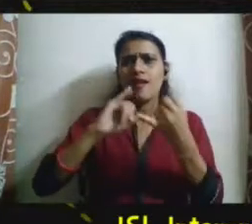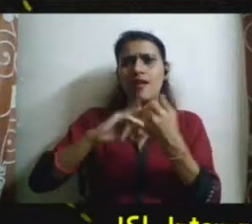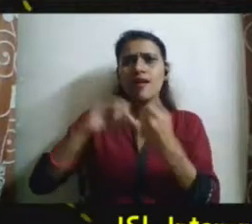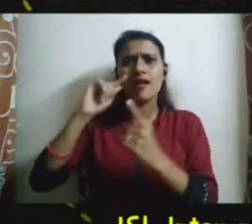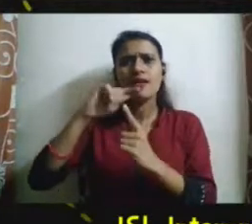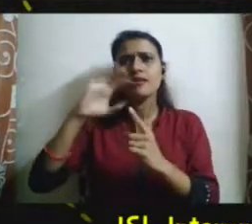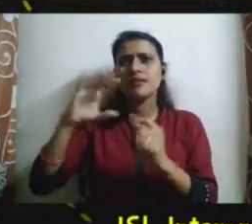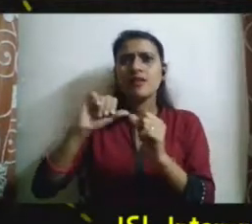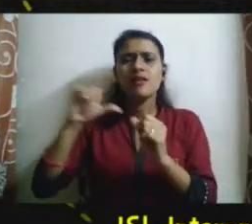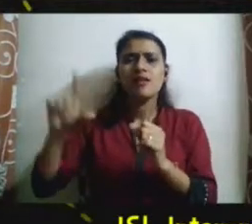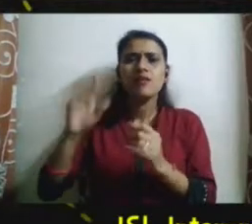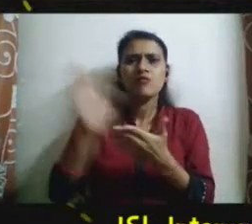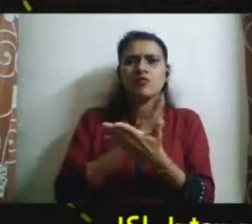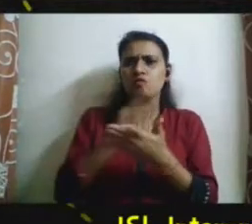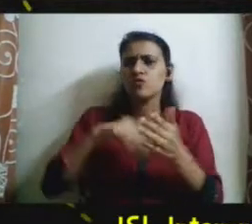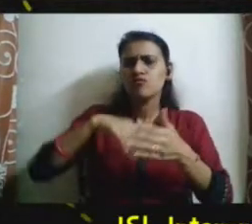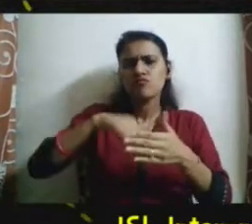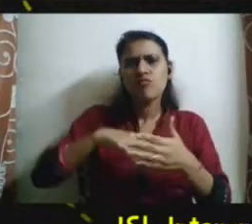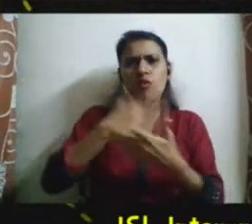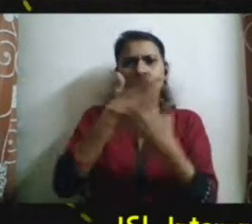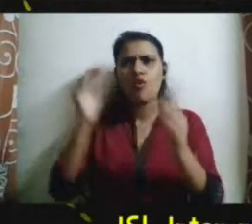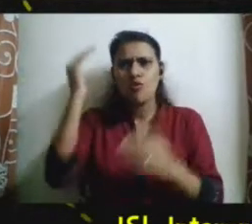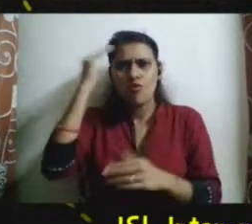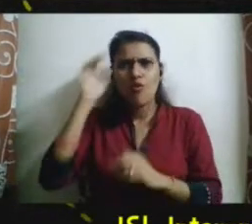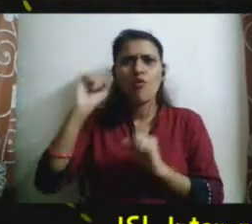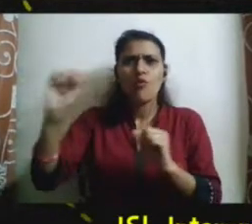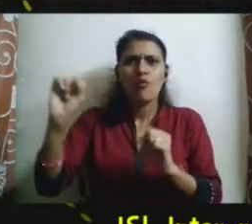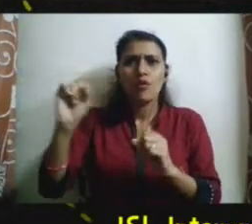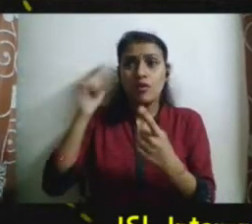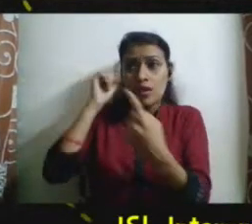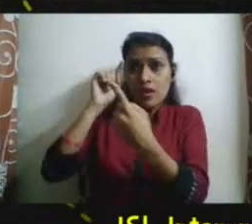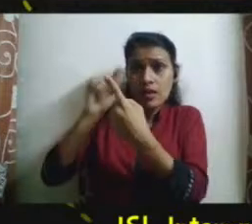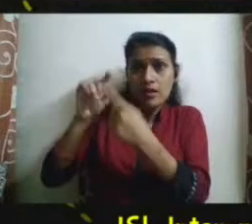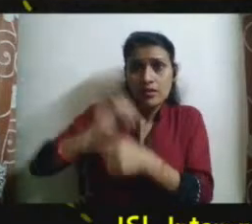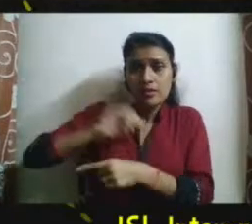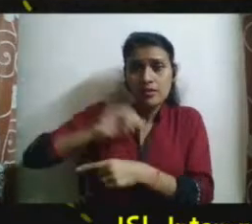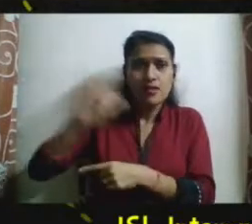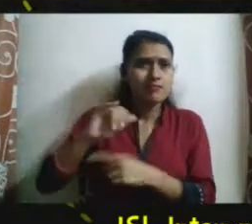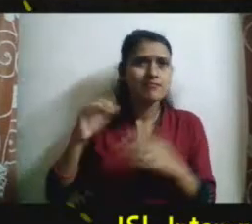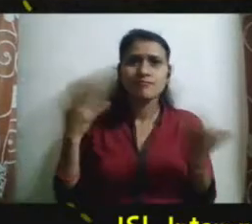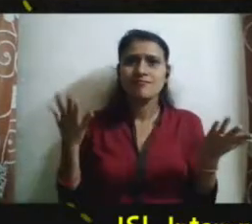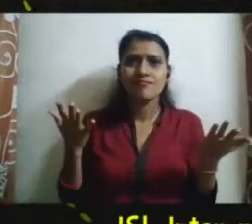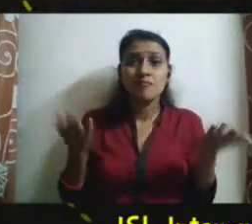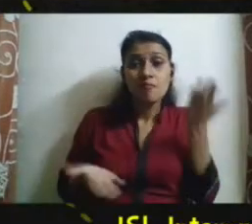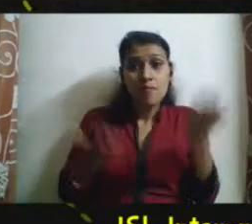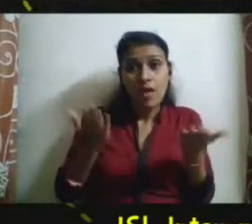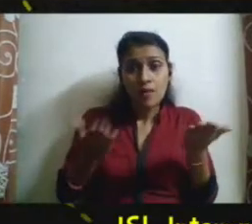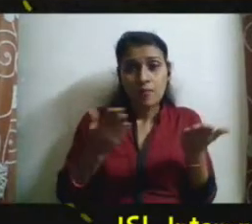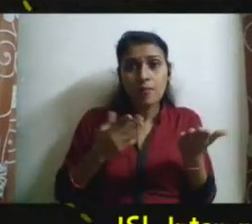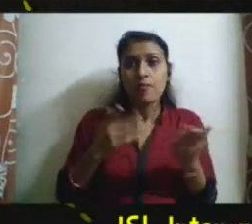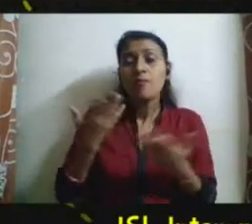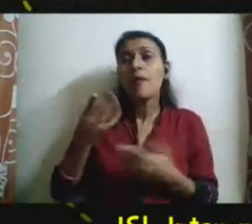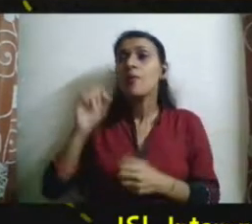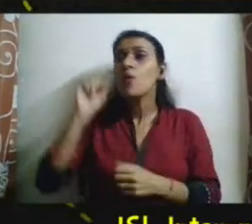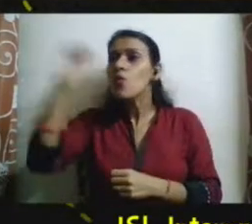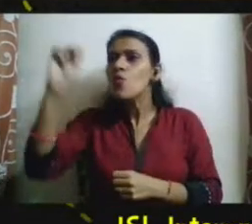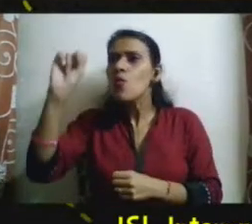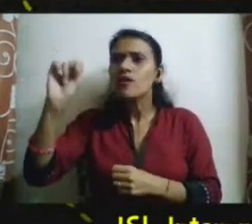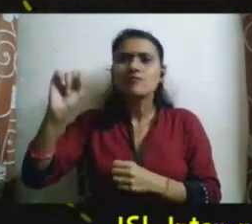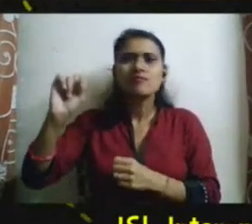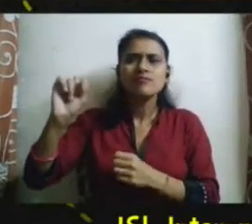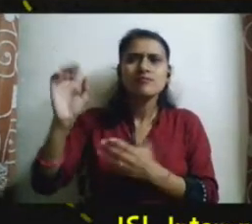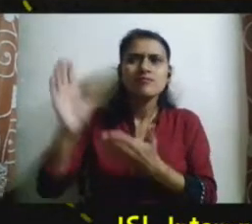not necessary that they would agree with what I am saying. It's possible that I may not agree with their interpretation